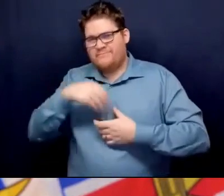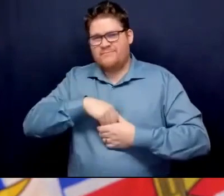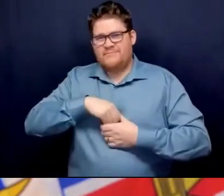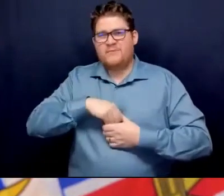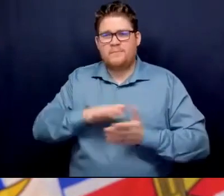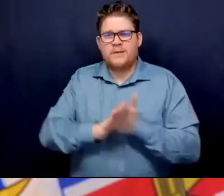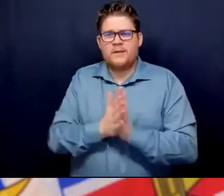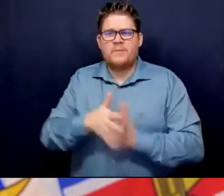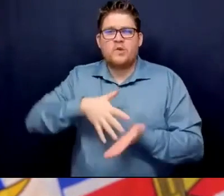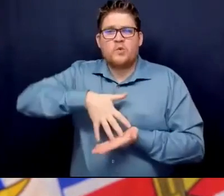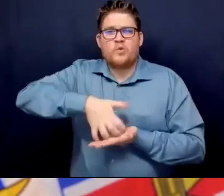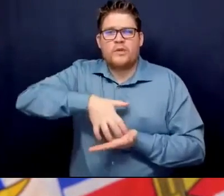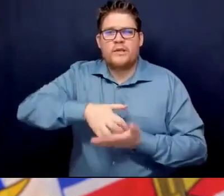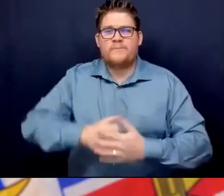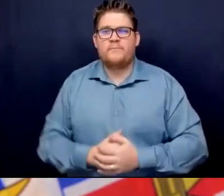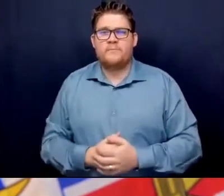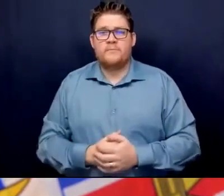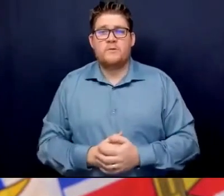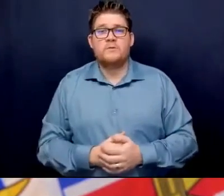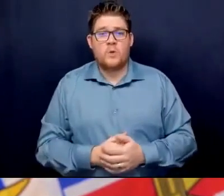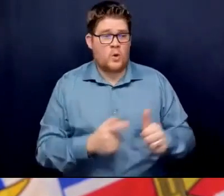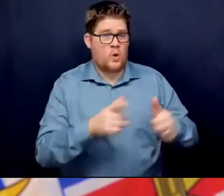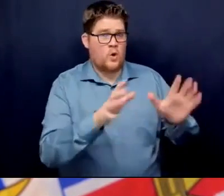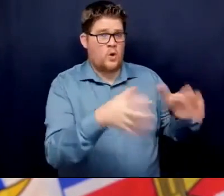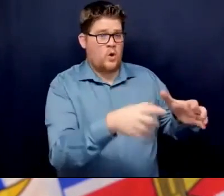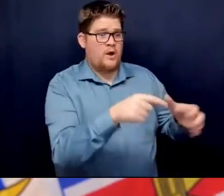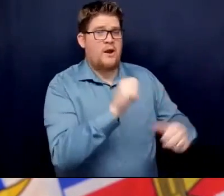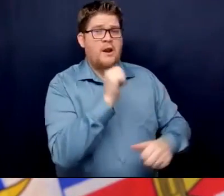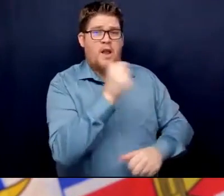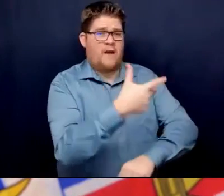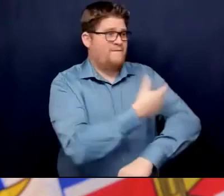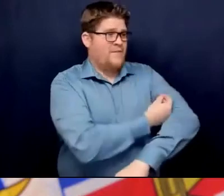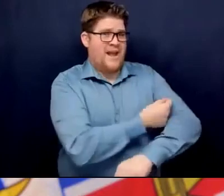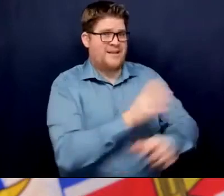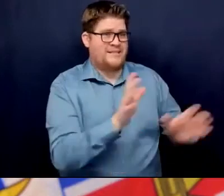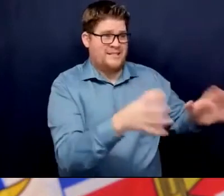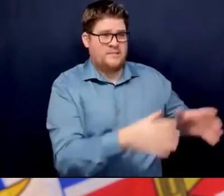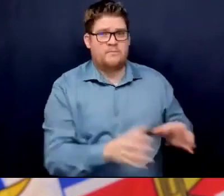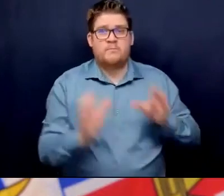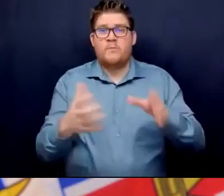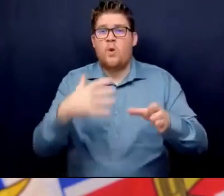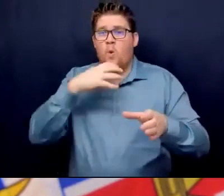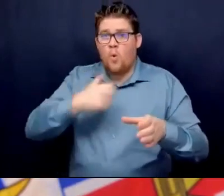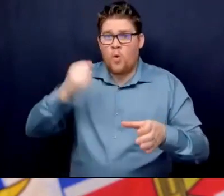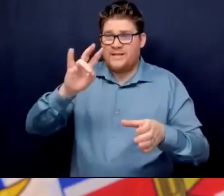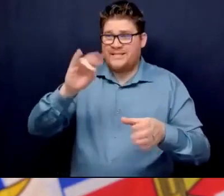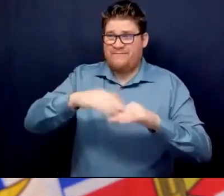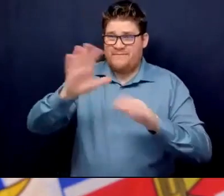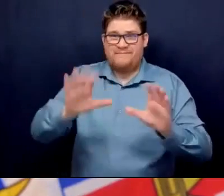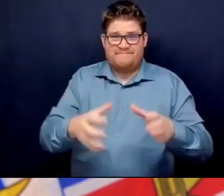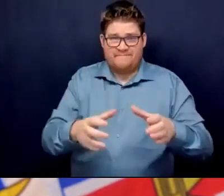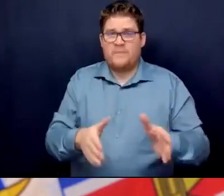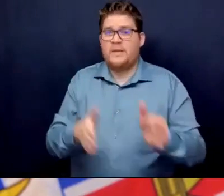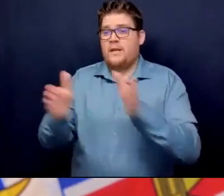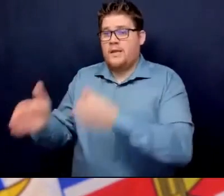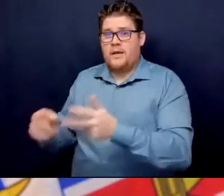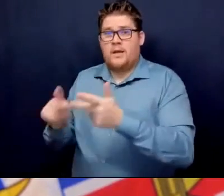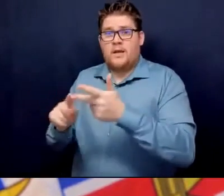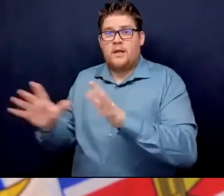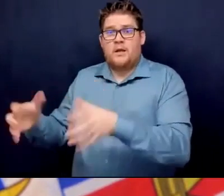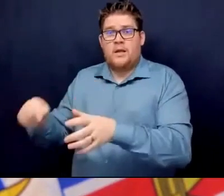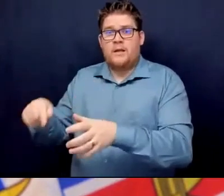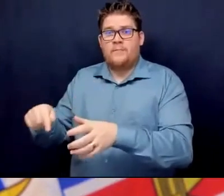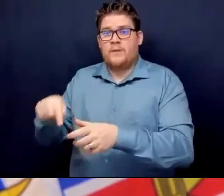that we are seeing who are also still at risk now are people who have underlying immune compromising conditions. So we need to really